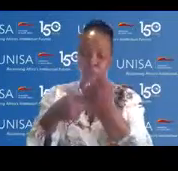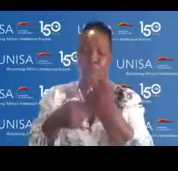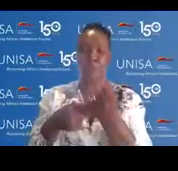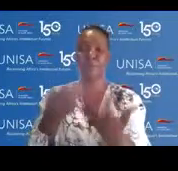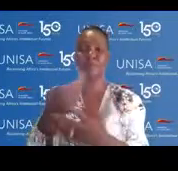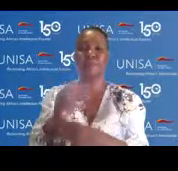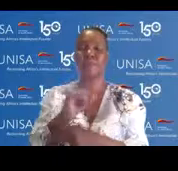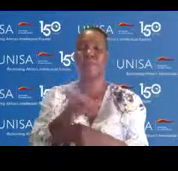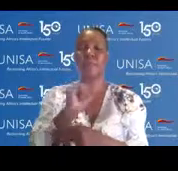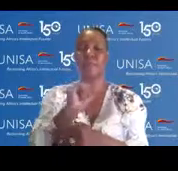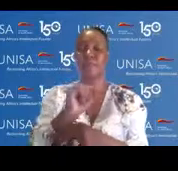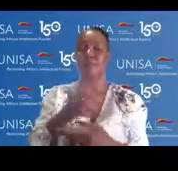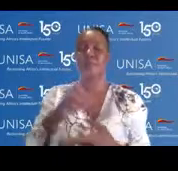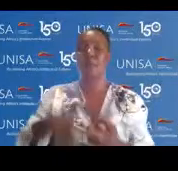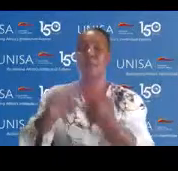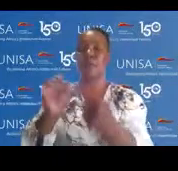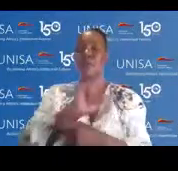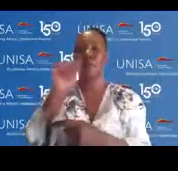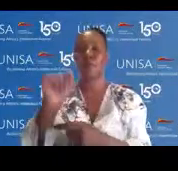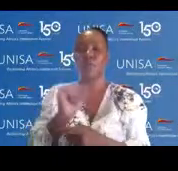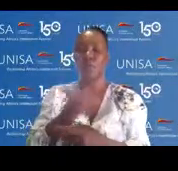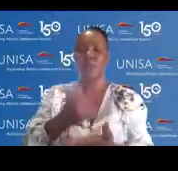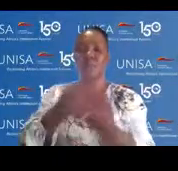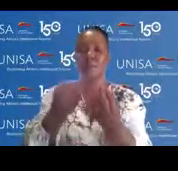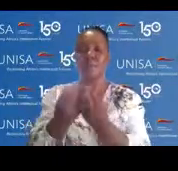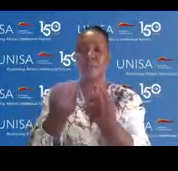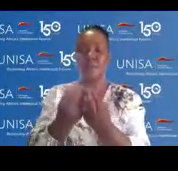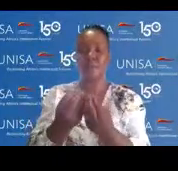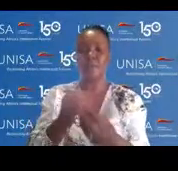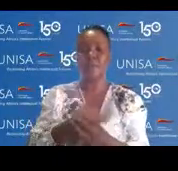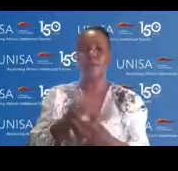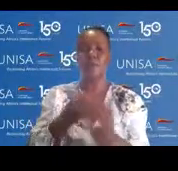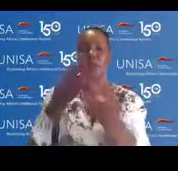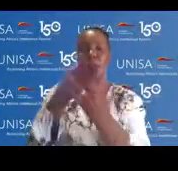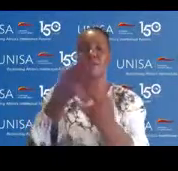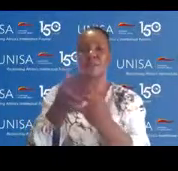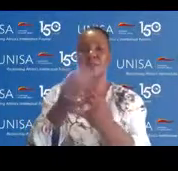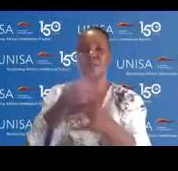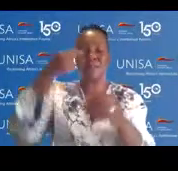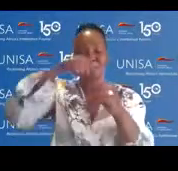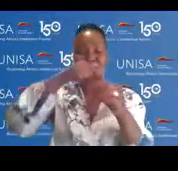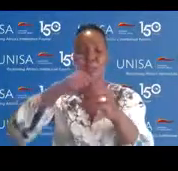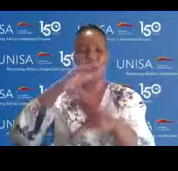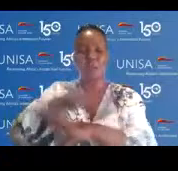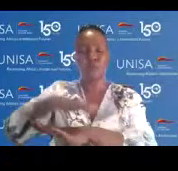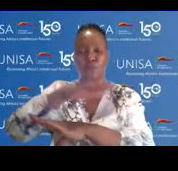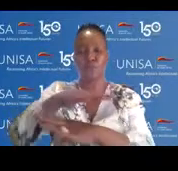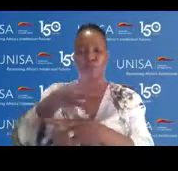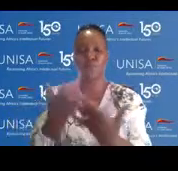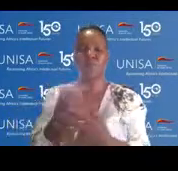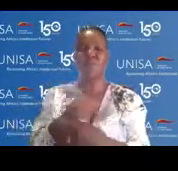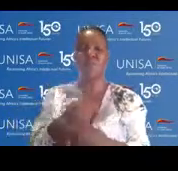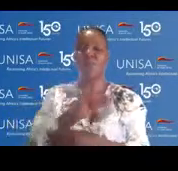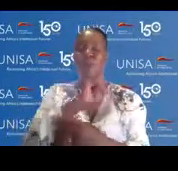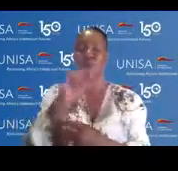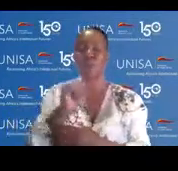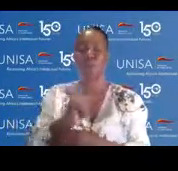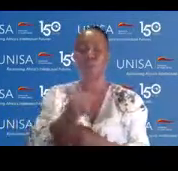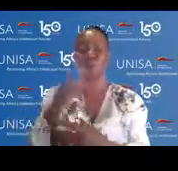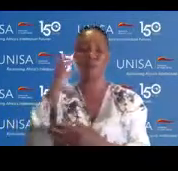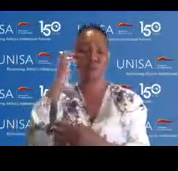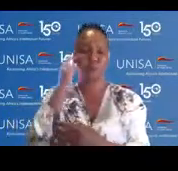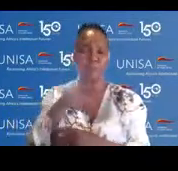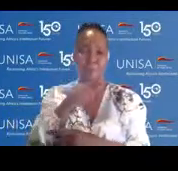device, so that you can access the internal storage. Because remember, pretty much your device, guys, is really a little